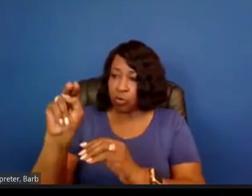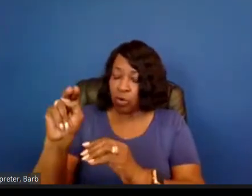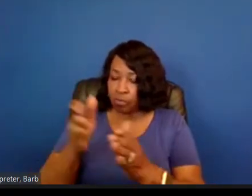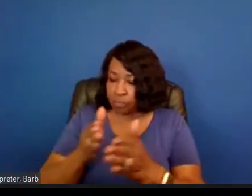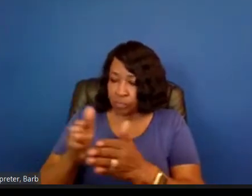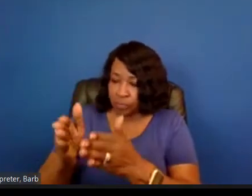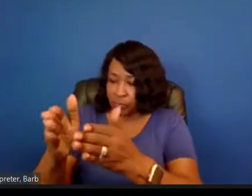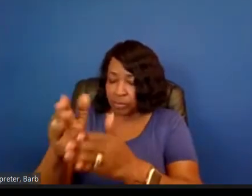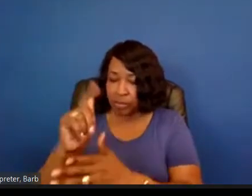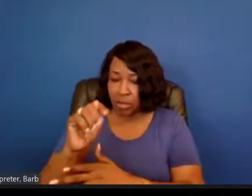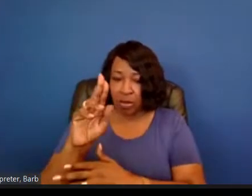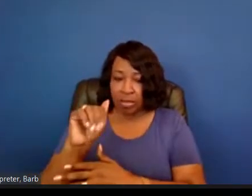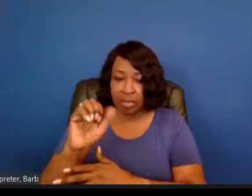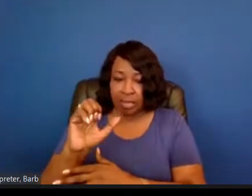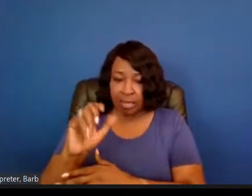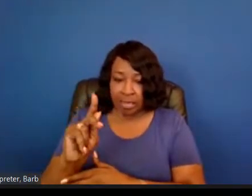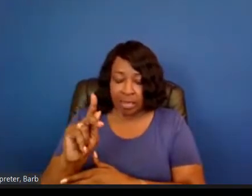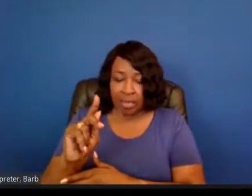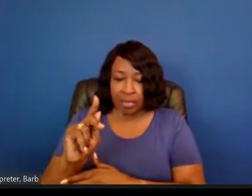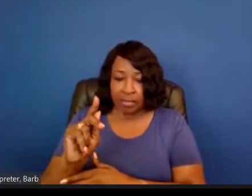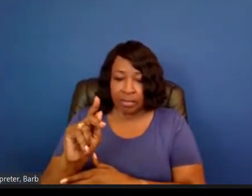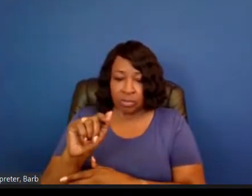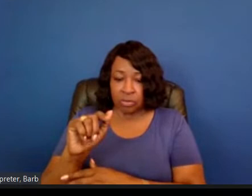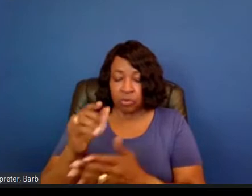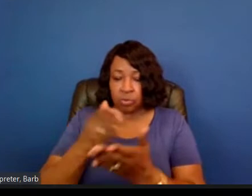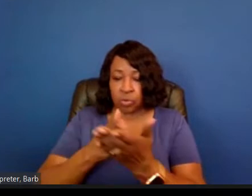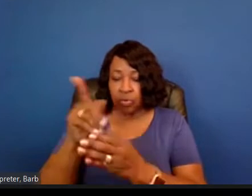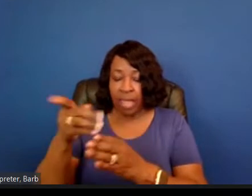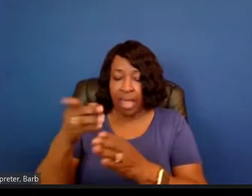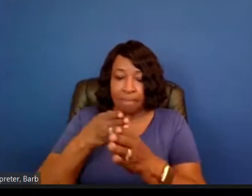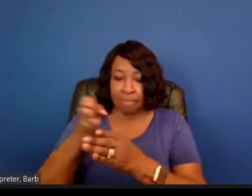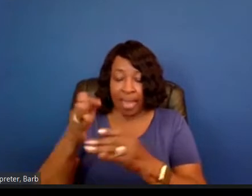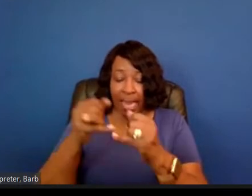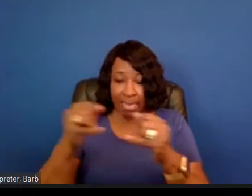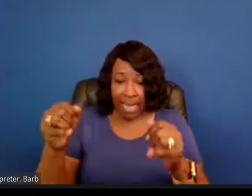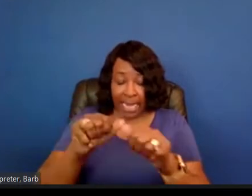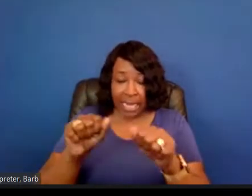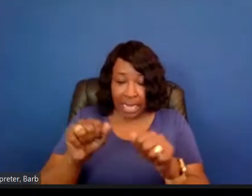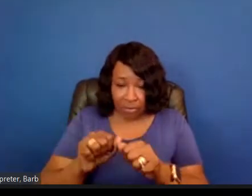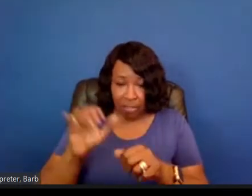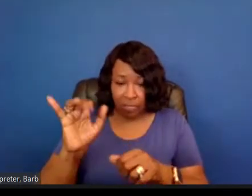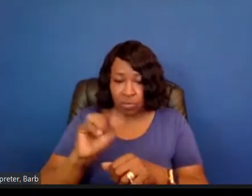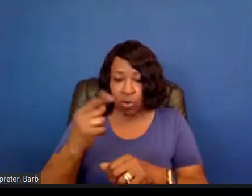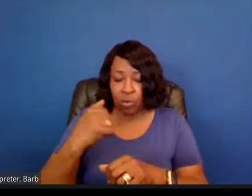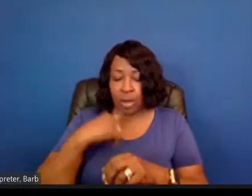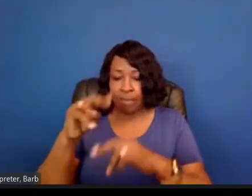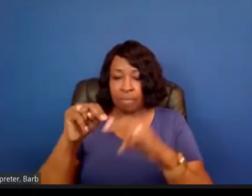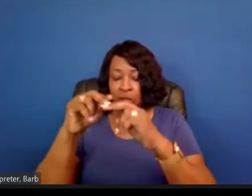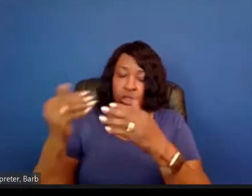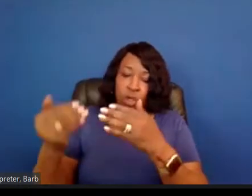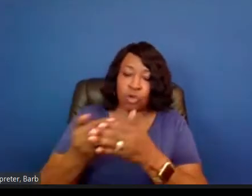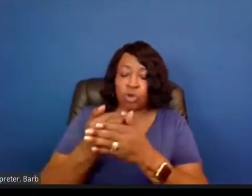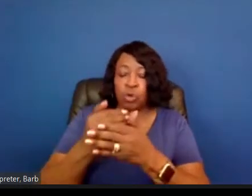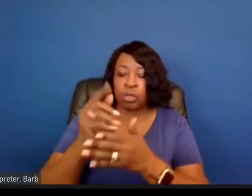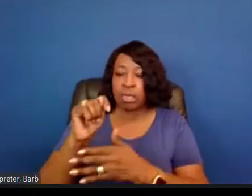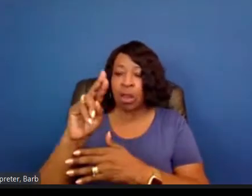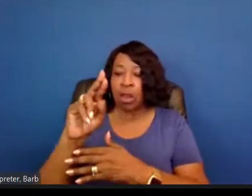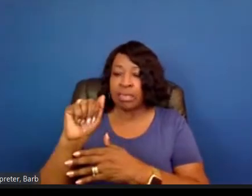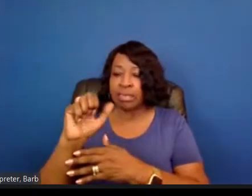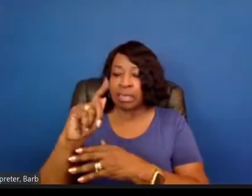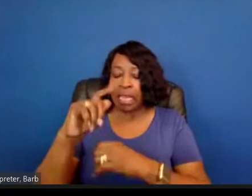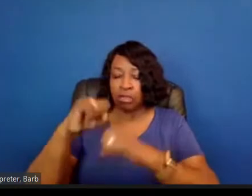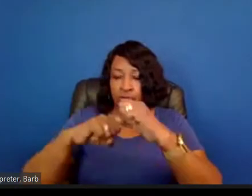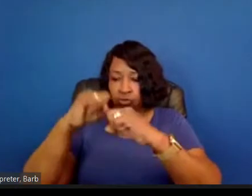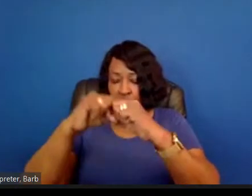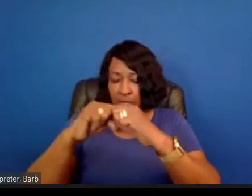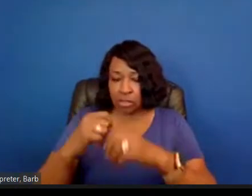the North Main Line area, which that's where we're building the new track structure. We've got new